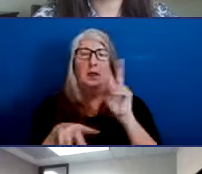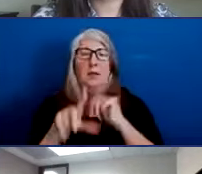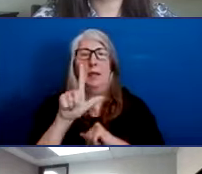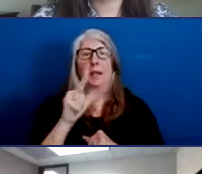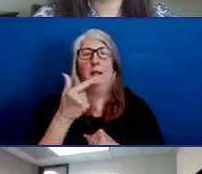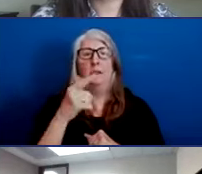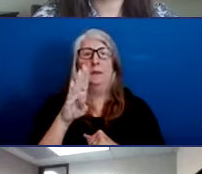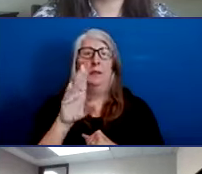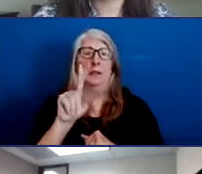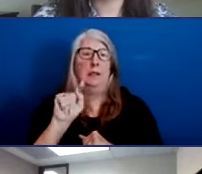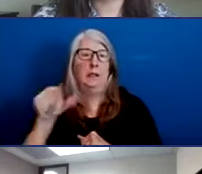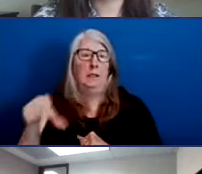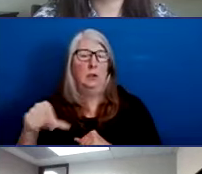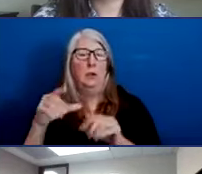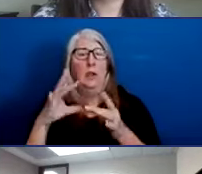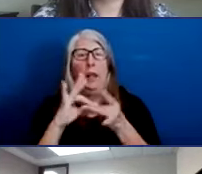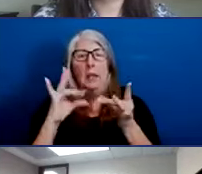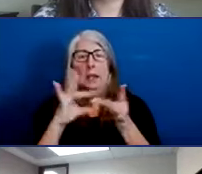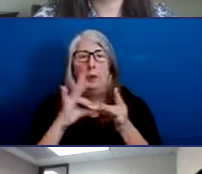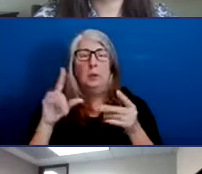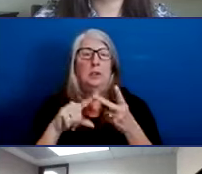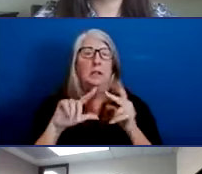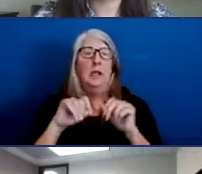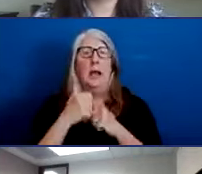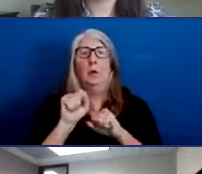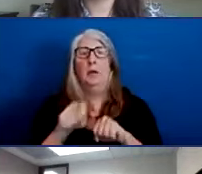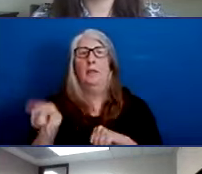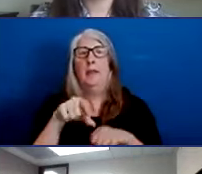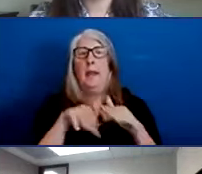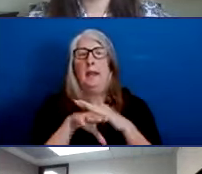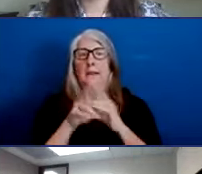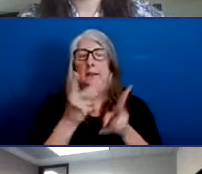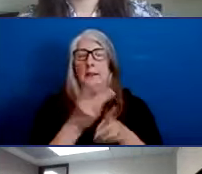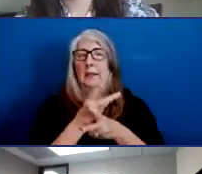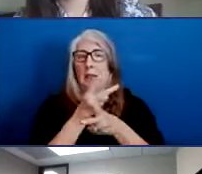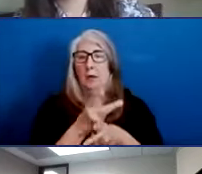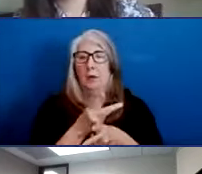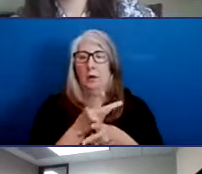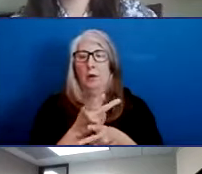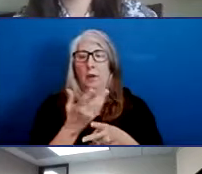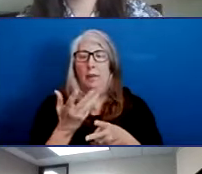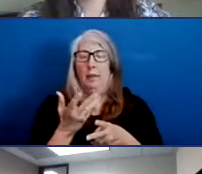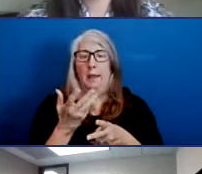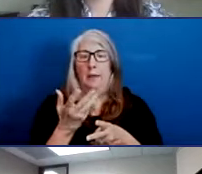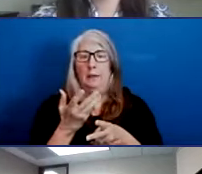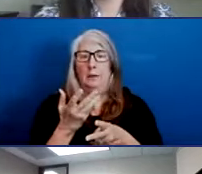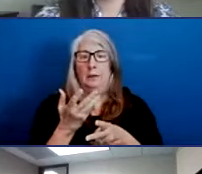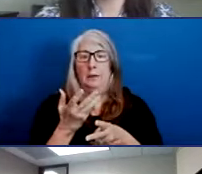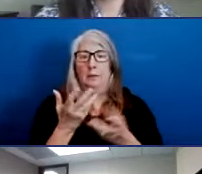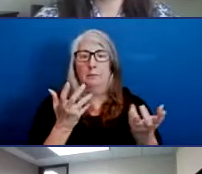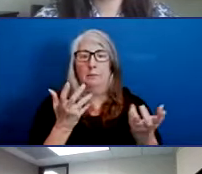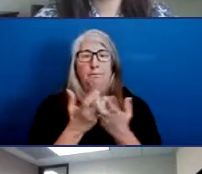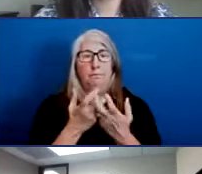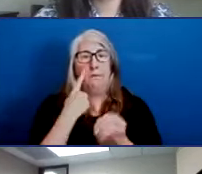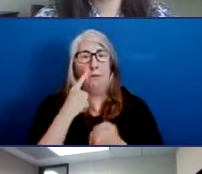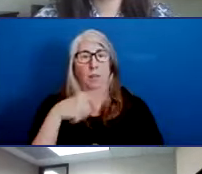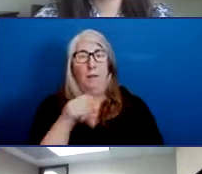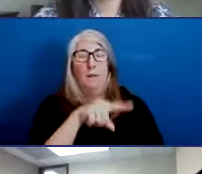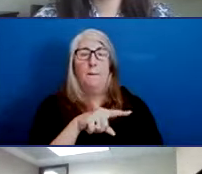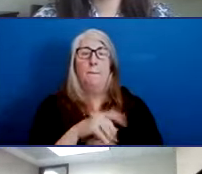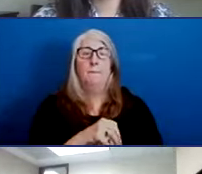LGBTQ language, how can they access care that's where they are? And not only asking